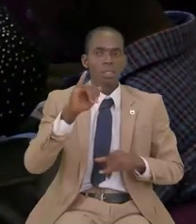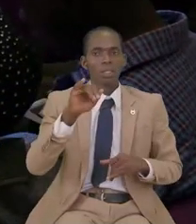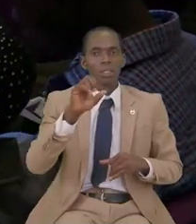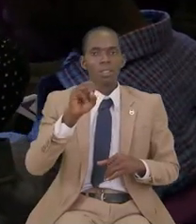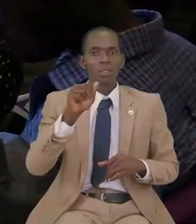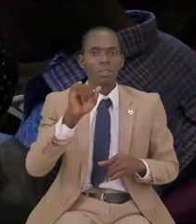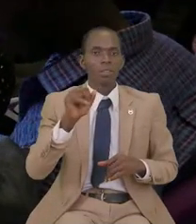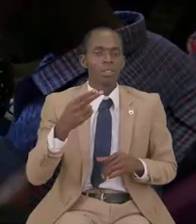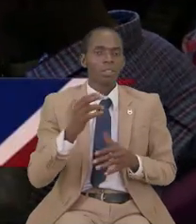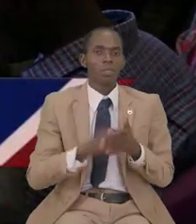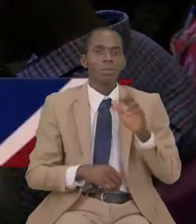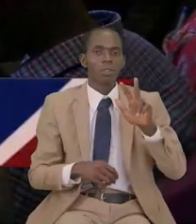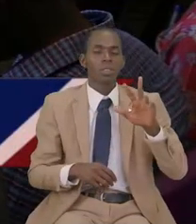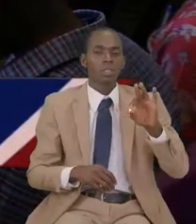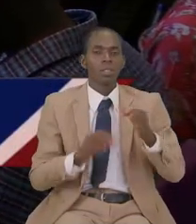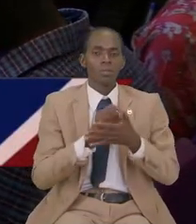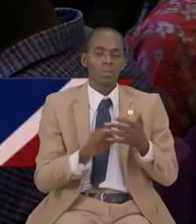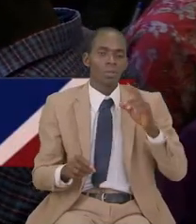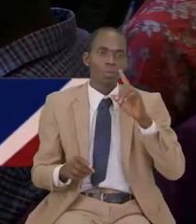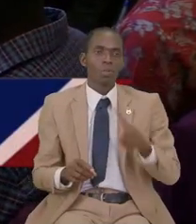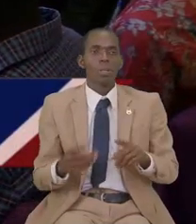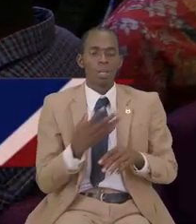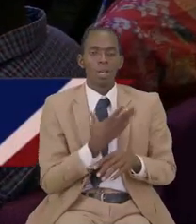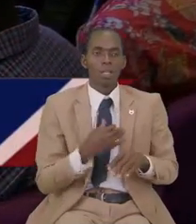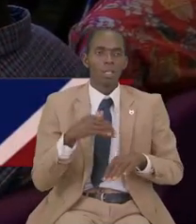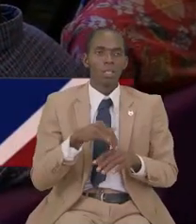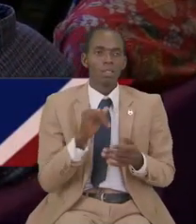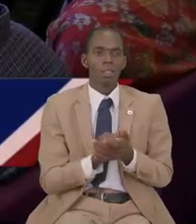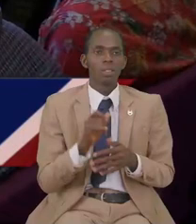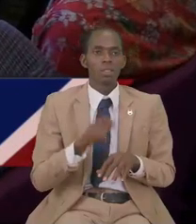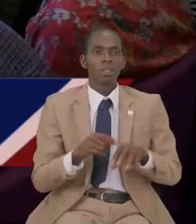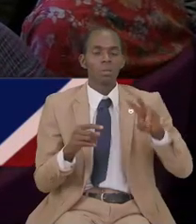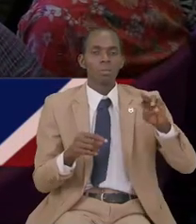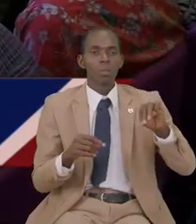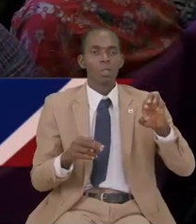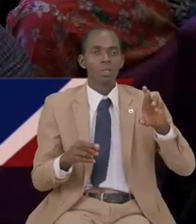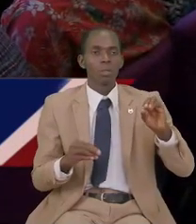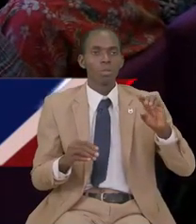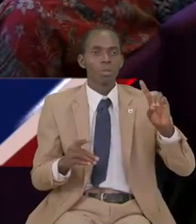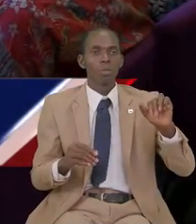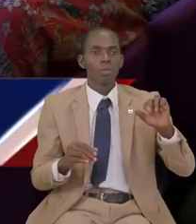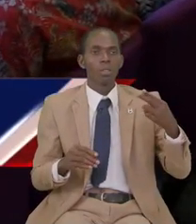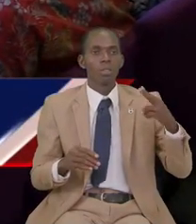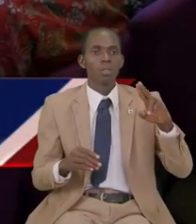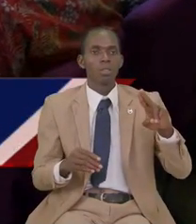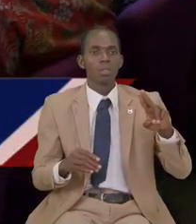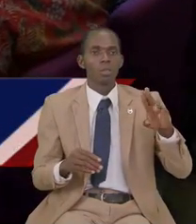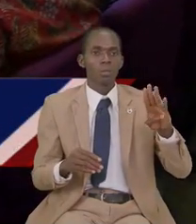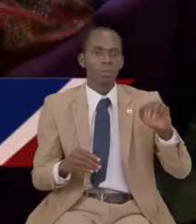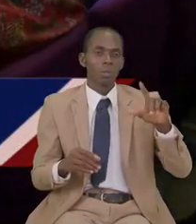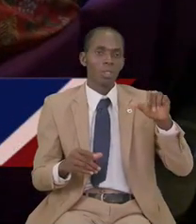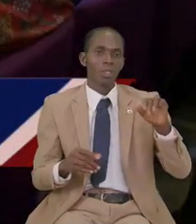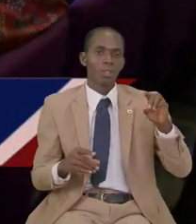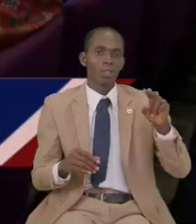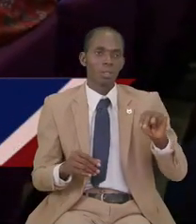verse 1. Isaiah 39 verse 1. At that time, Merodach Baladan. What a name. The